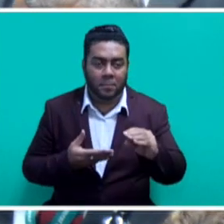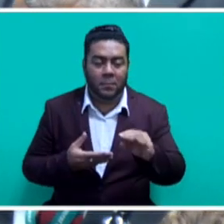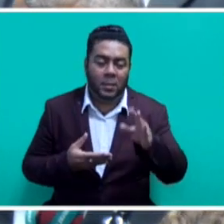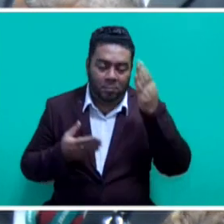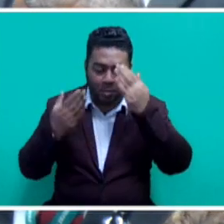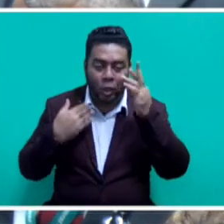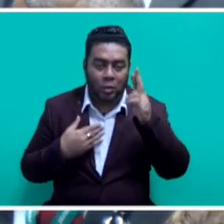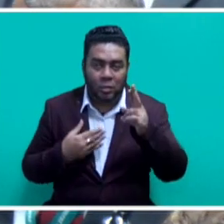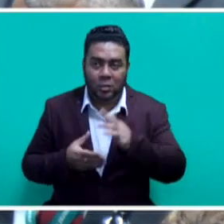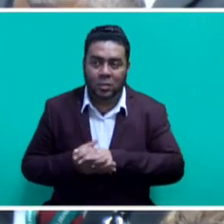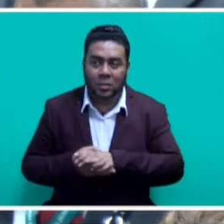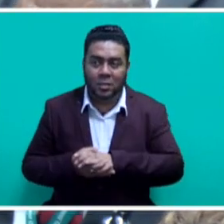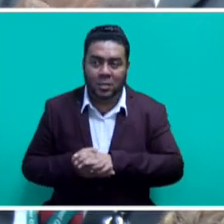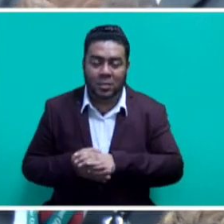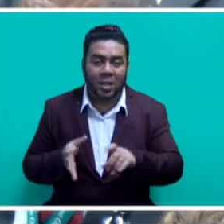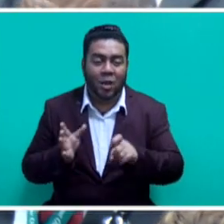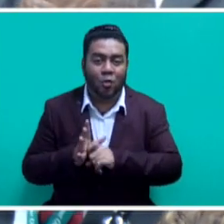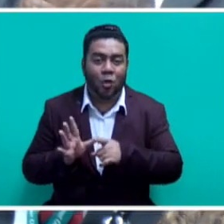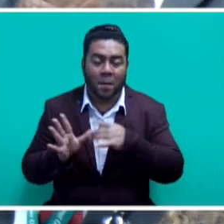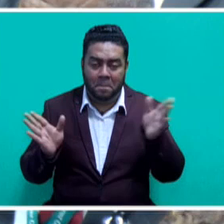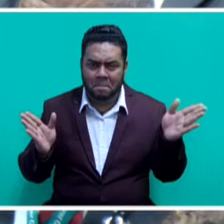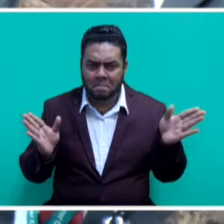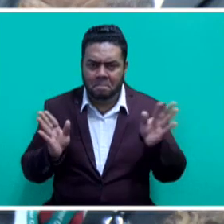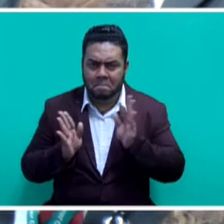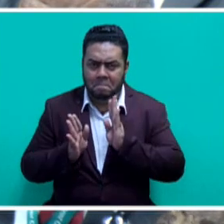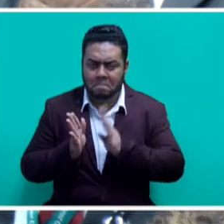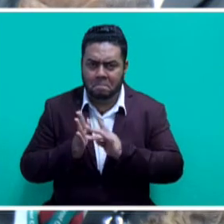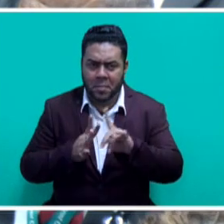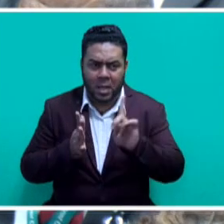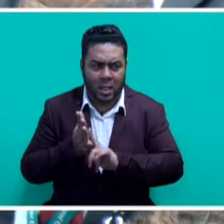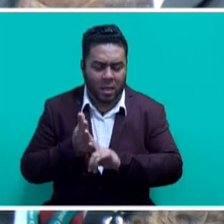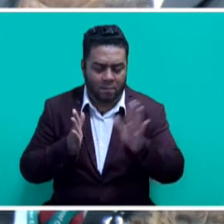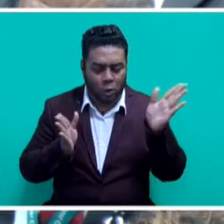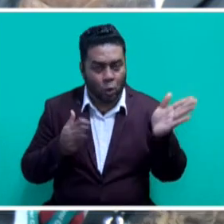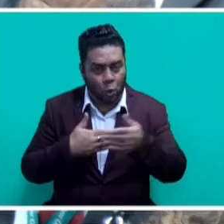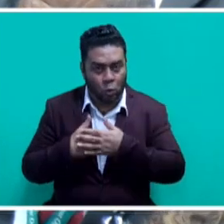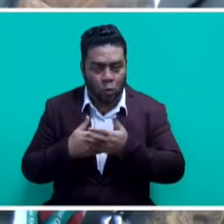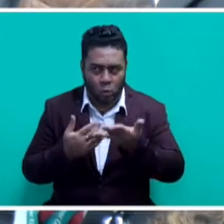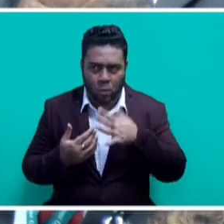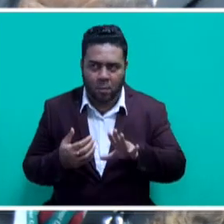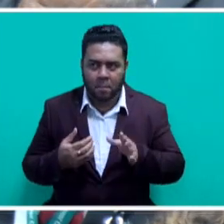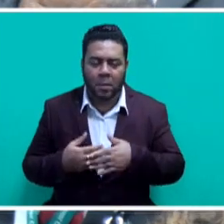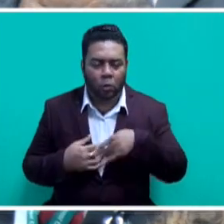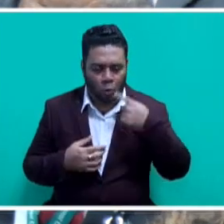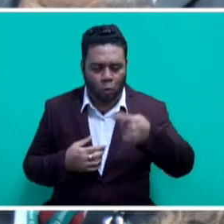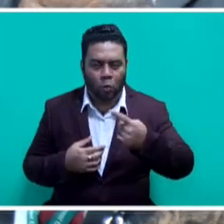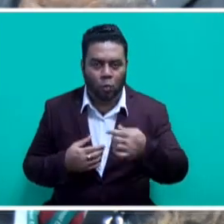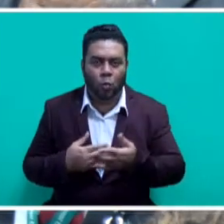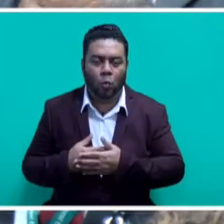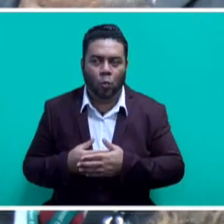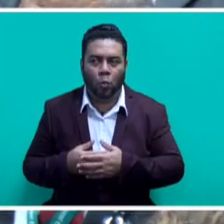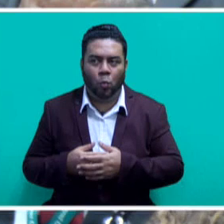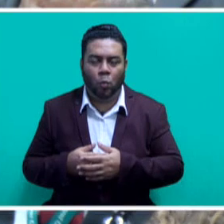said, since the Reki mill has been closed by the previous government, we have no alternative but to continue with the cane